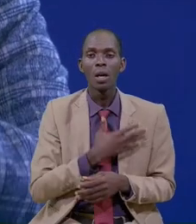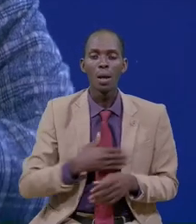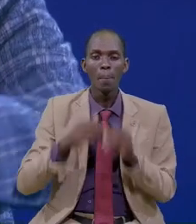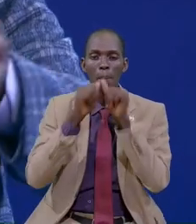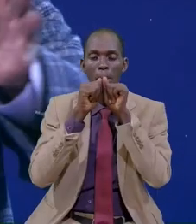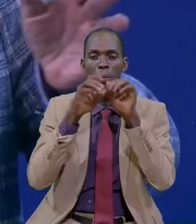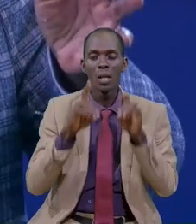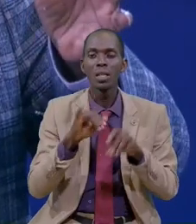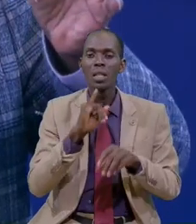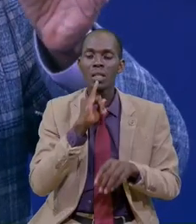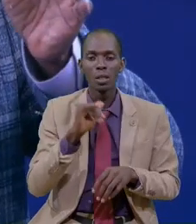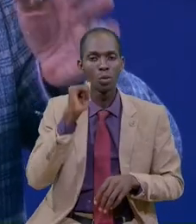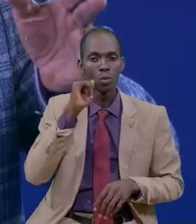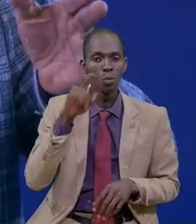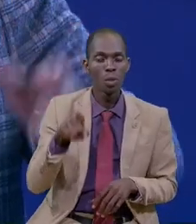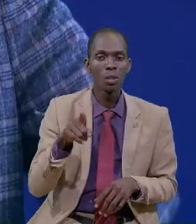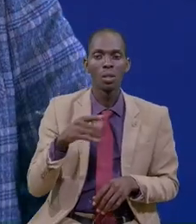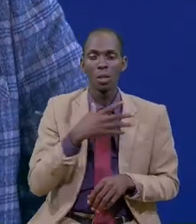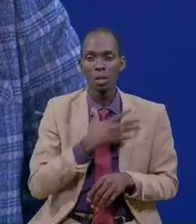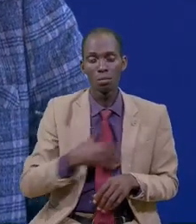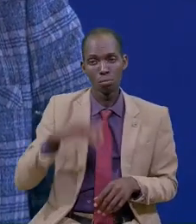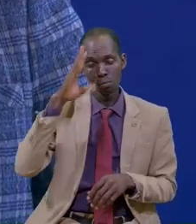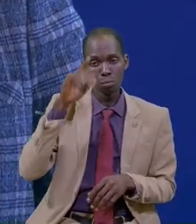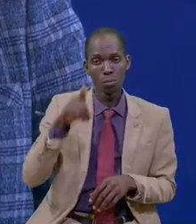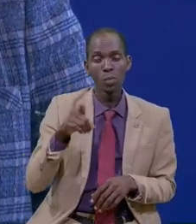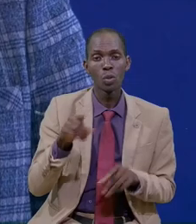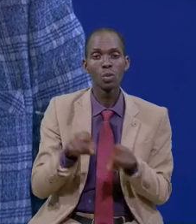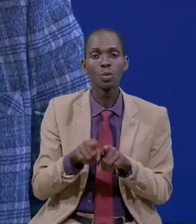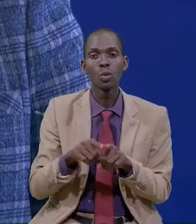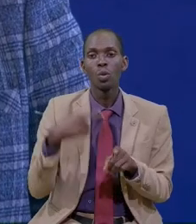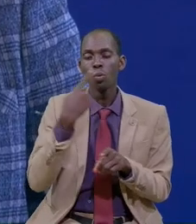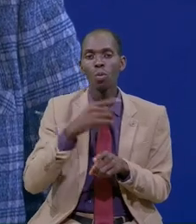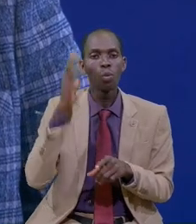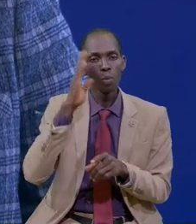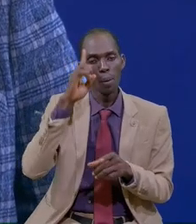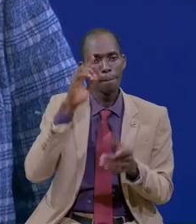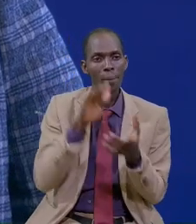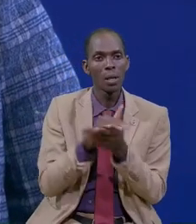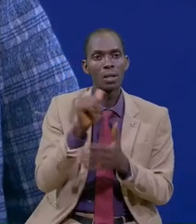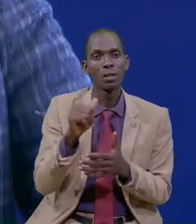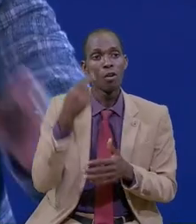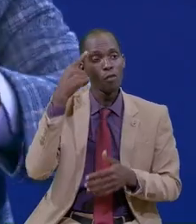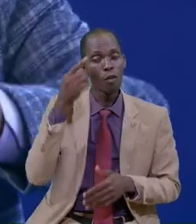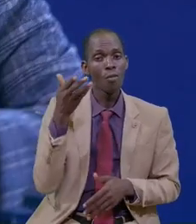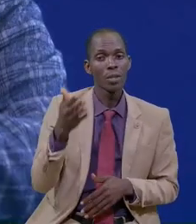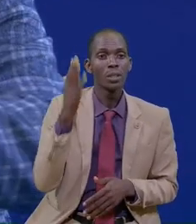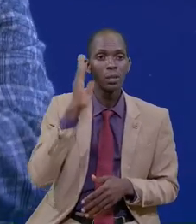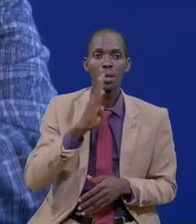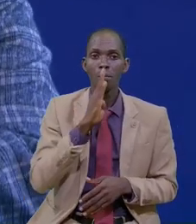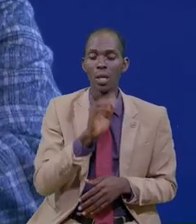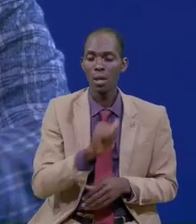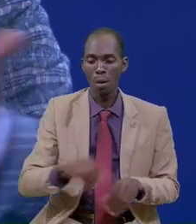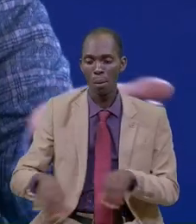he also, that believed, for there shall be a performance of